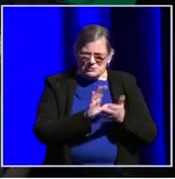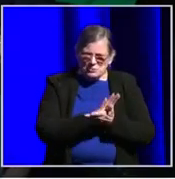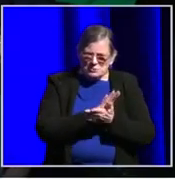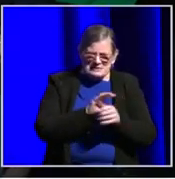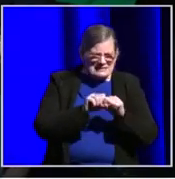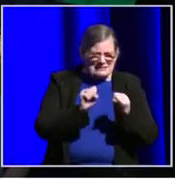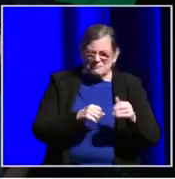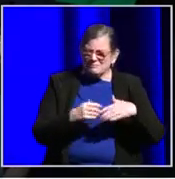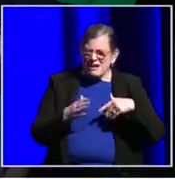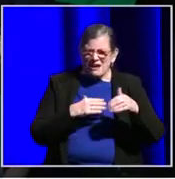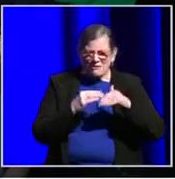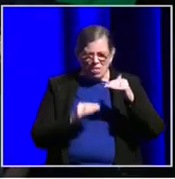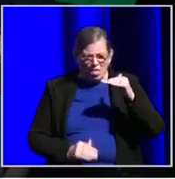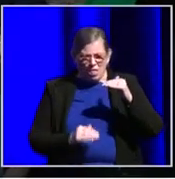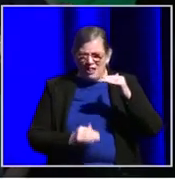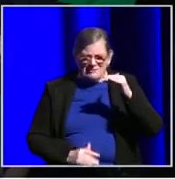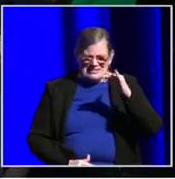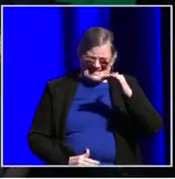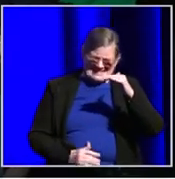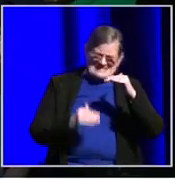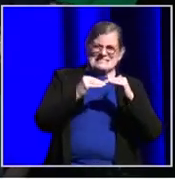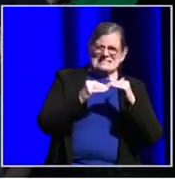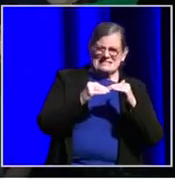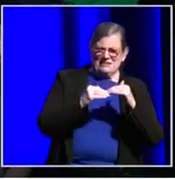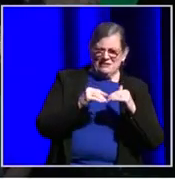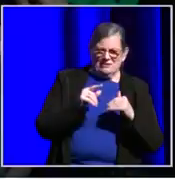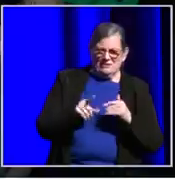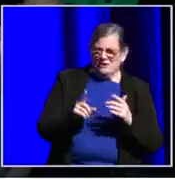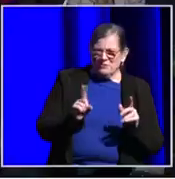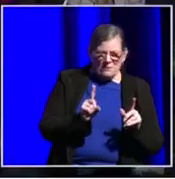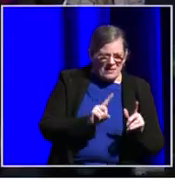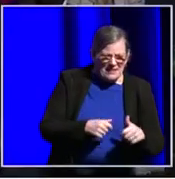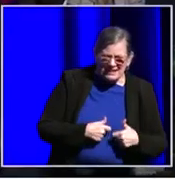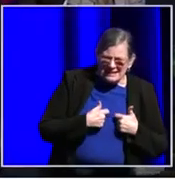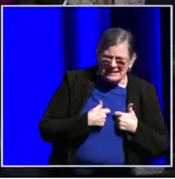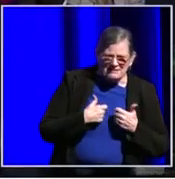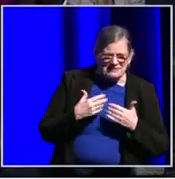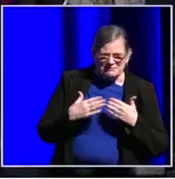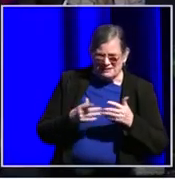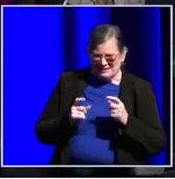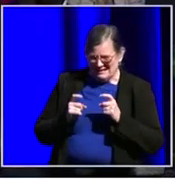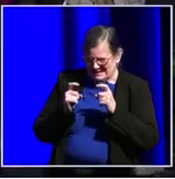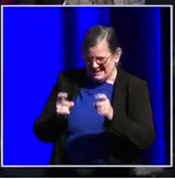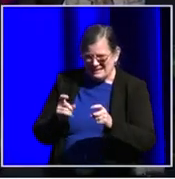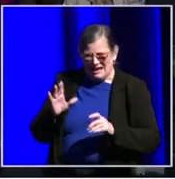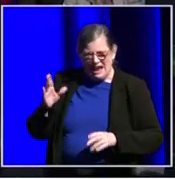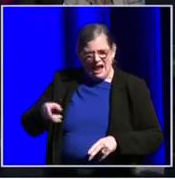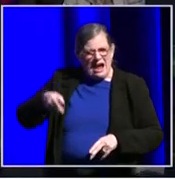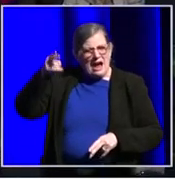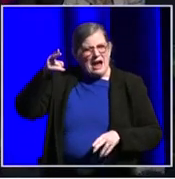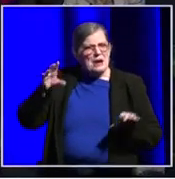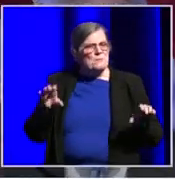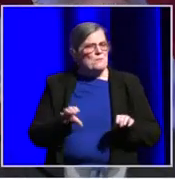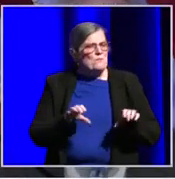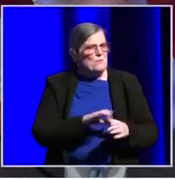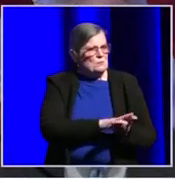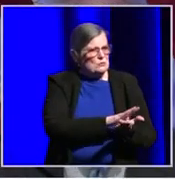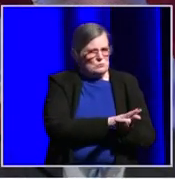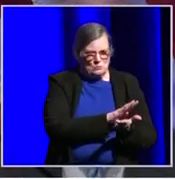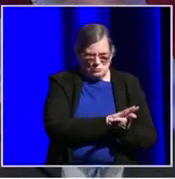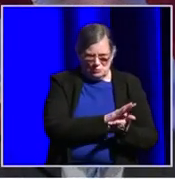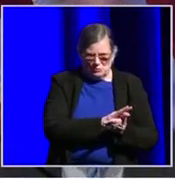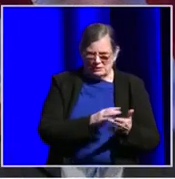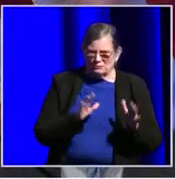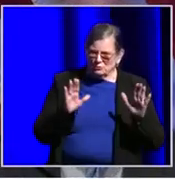zip code, a high-performing school, and he led us through the last great recession. Students and